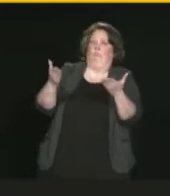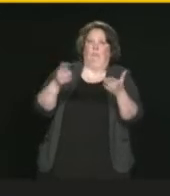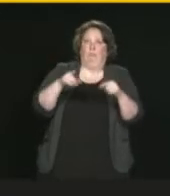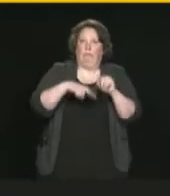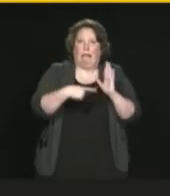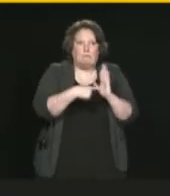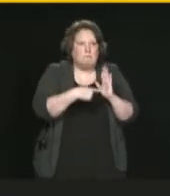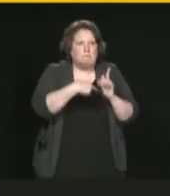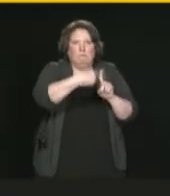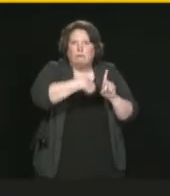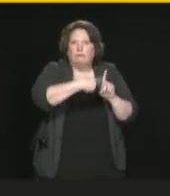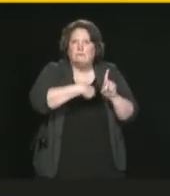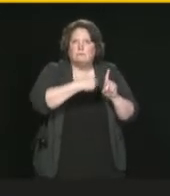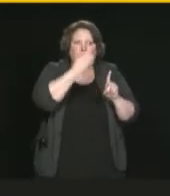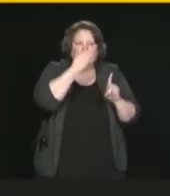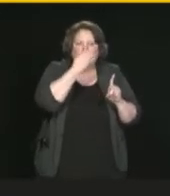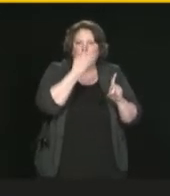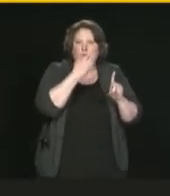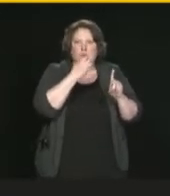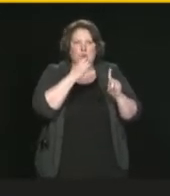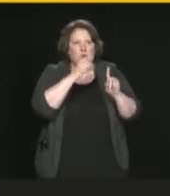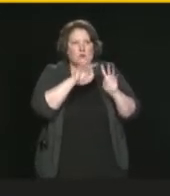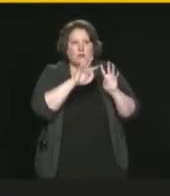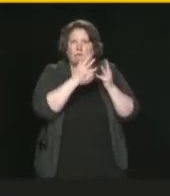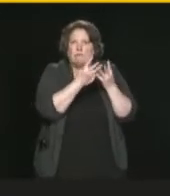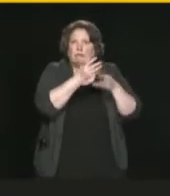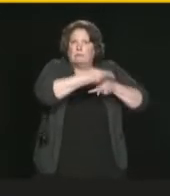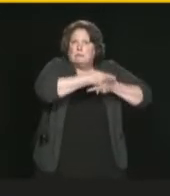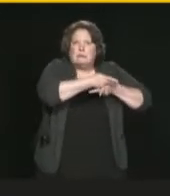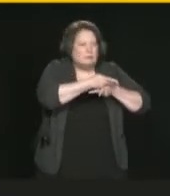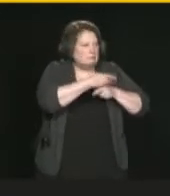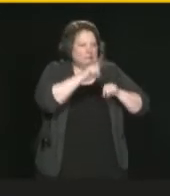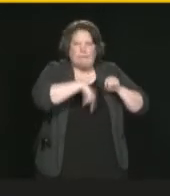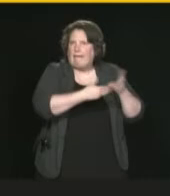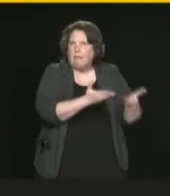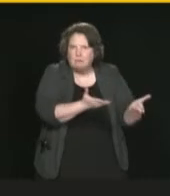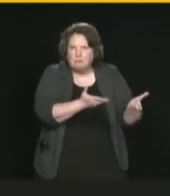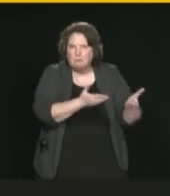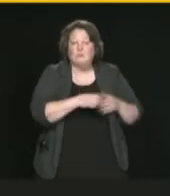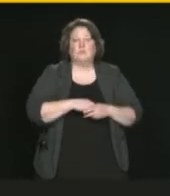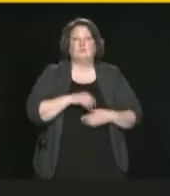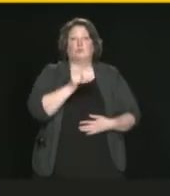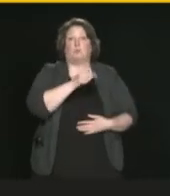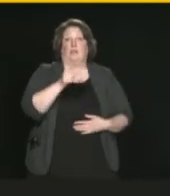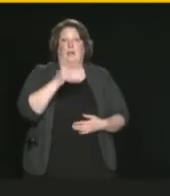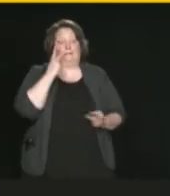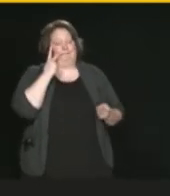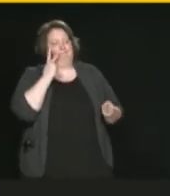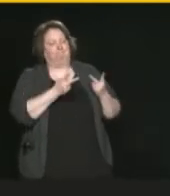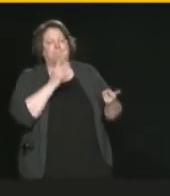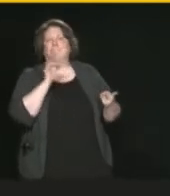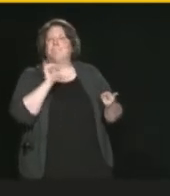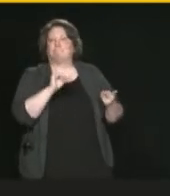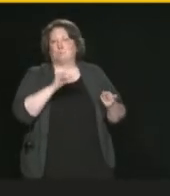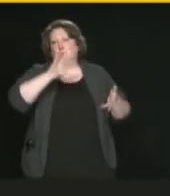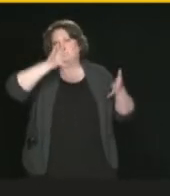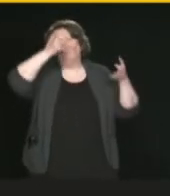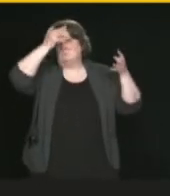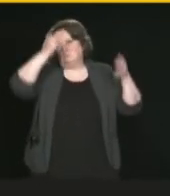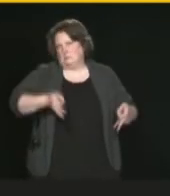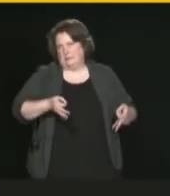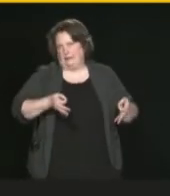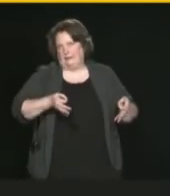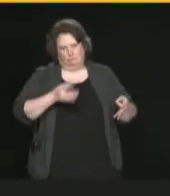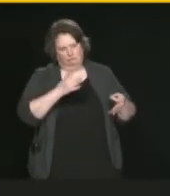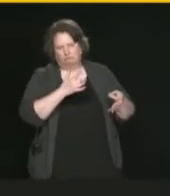rent or care for their family. We had a duty as a government, and we made the